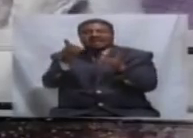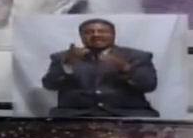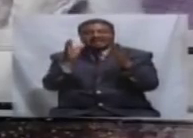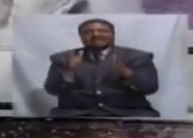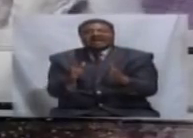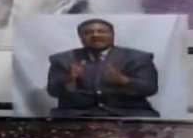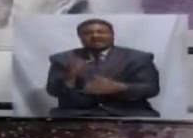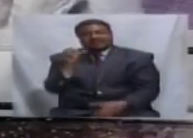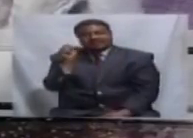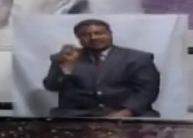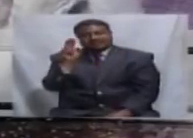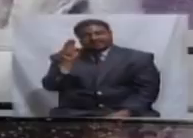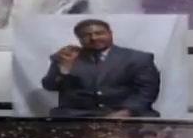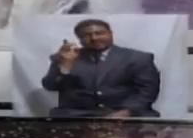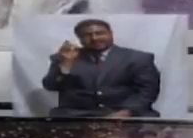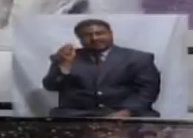Chanda.